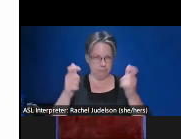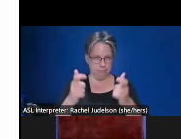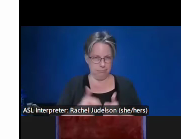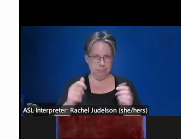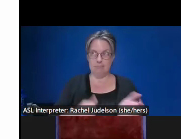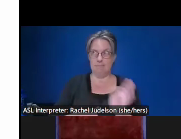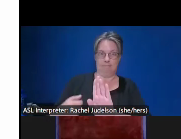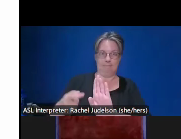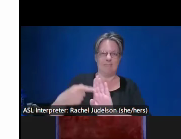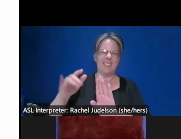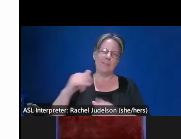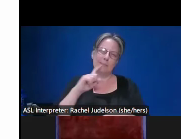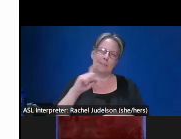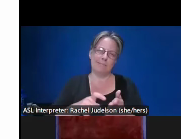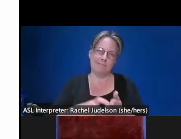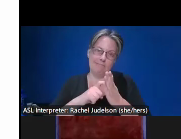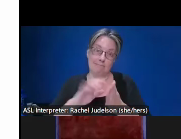helpful.